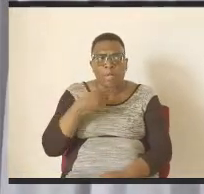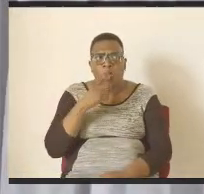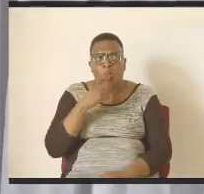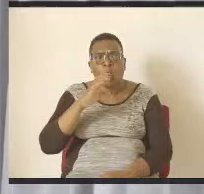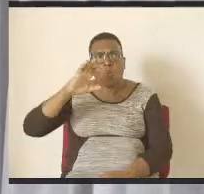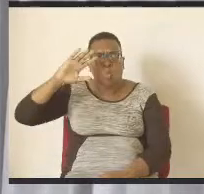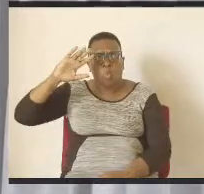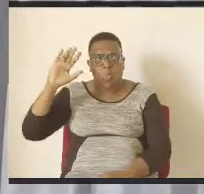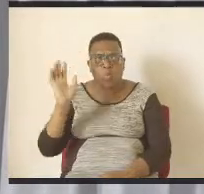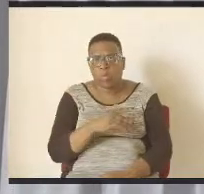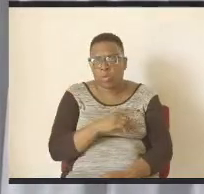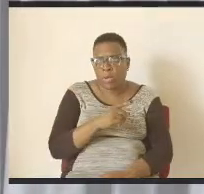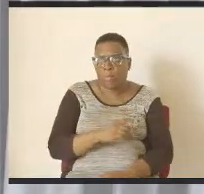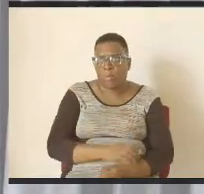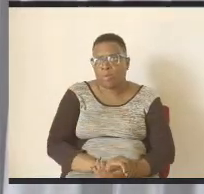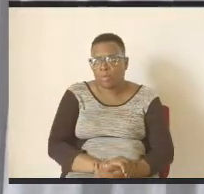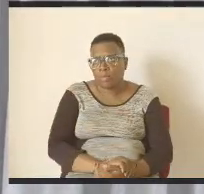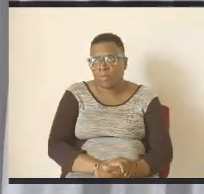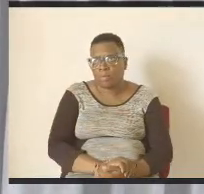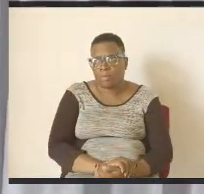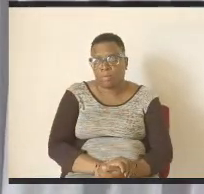Prophesy to us.